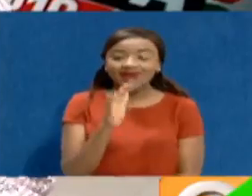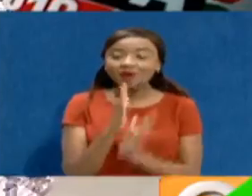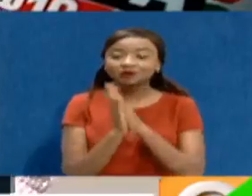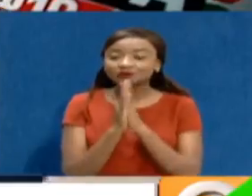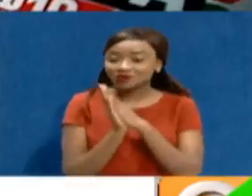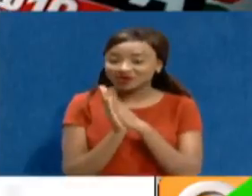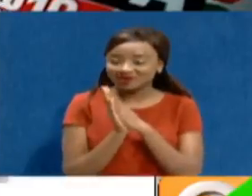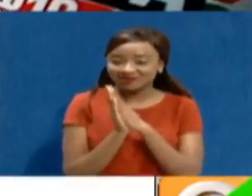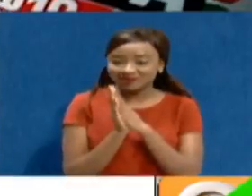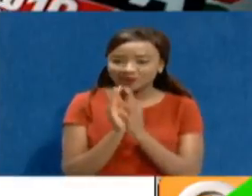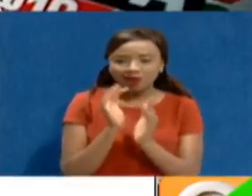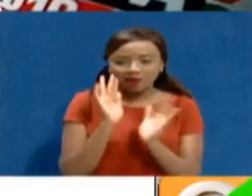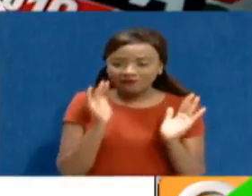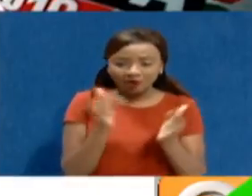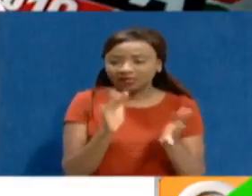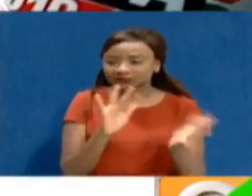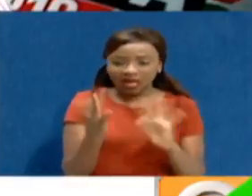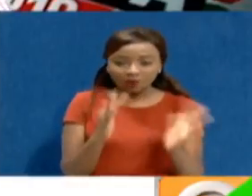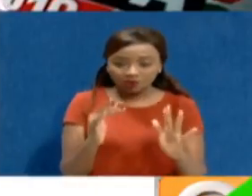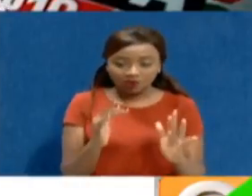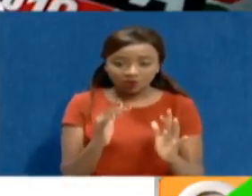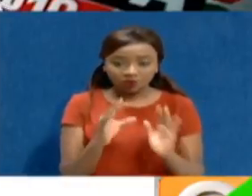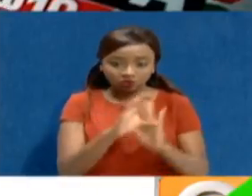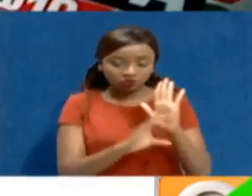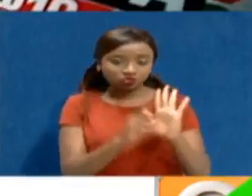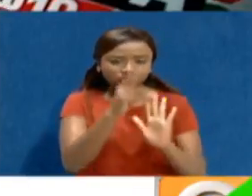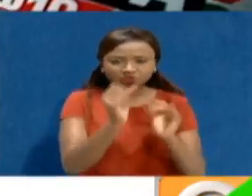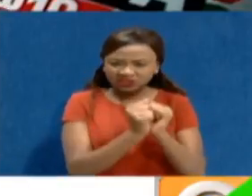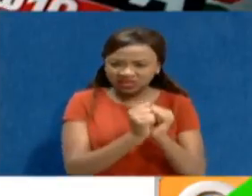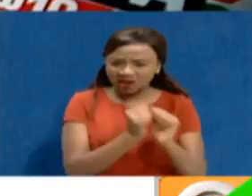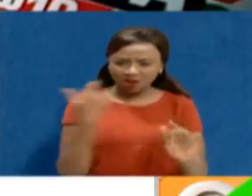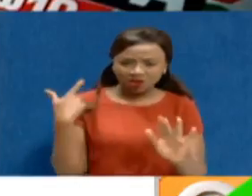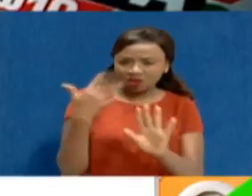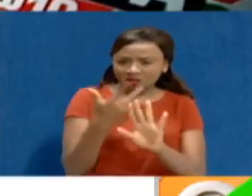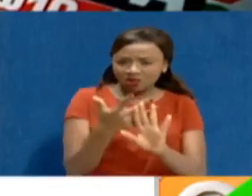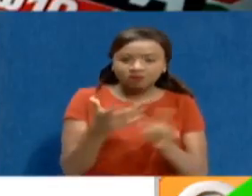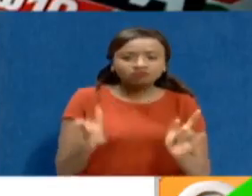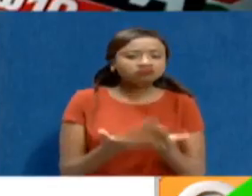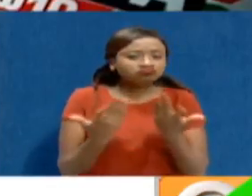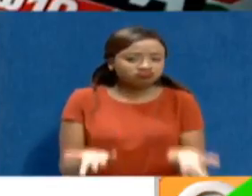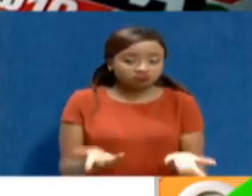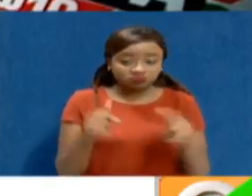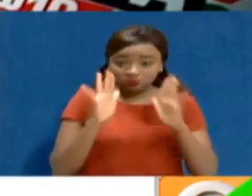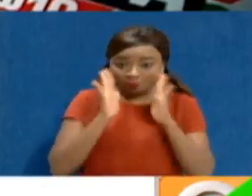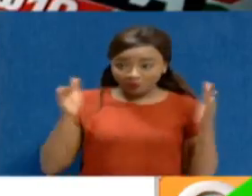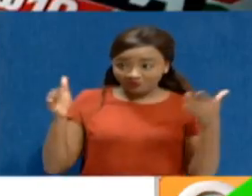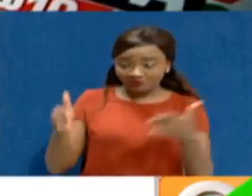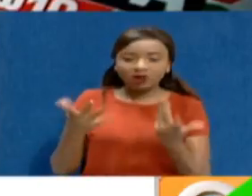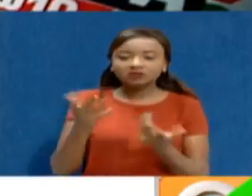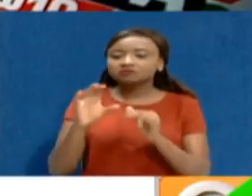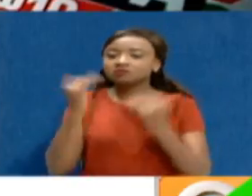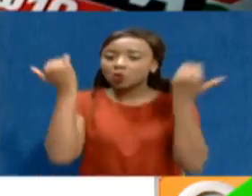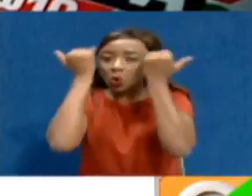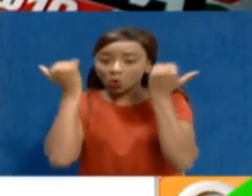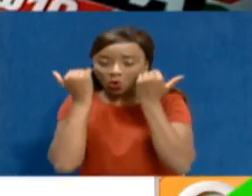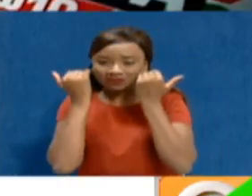Feature of the evening, our continuing focus on the 10th anniversary of the 2010 Constitution. Now tonight we turn to the judiciary, the arm of the government